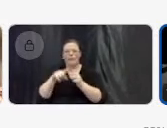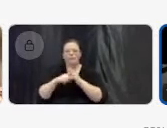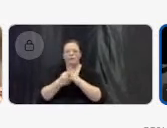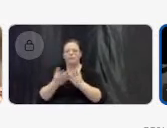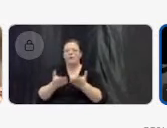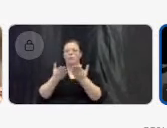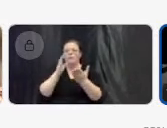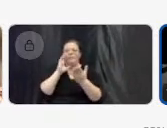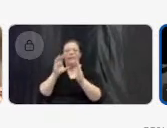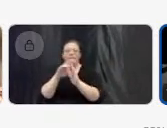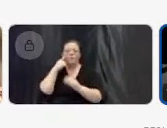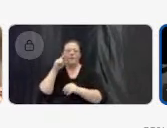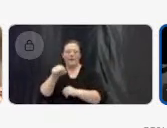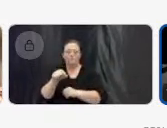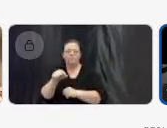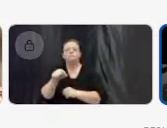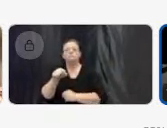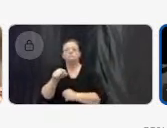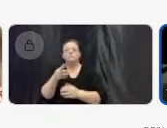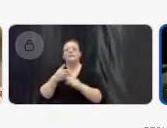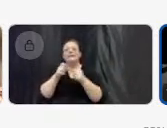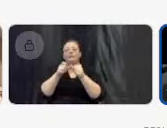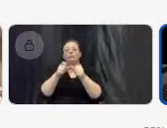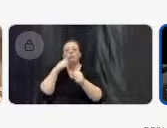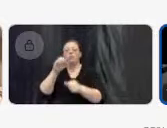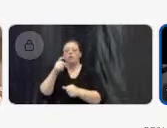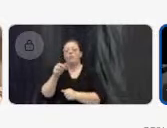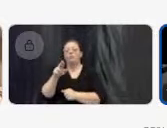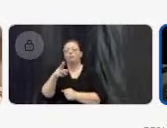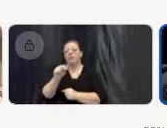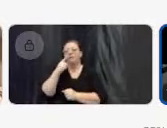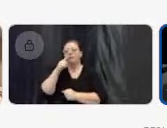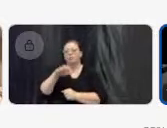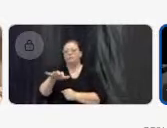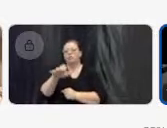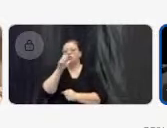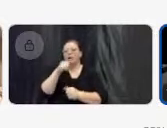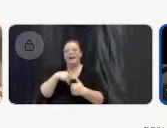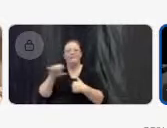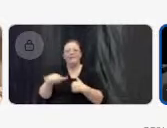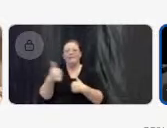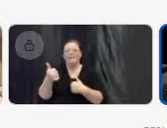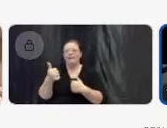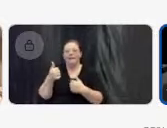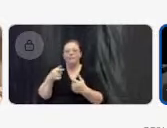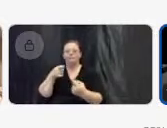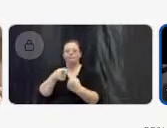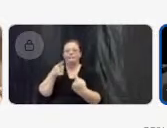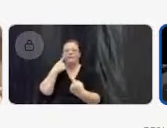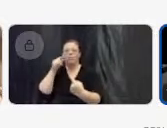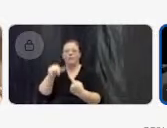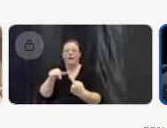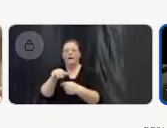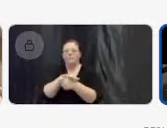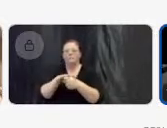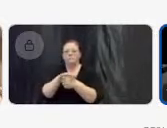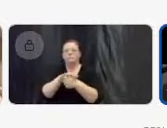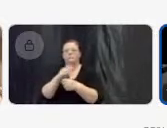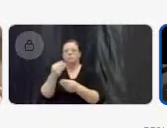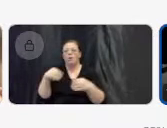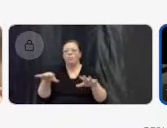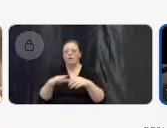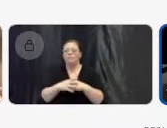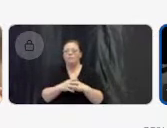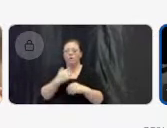The continuation of the Copper Run single-family subdivision should have no adverse effect on the surrounding properties.